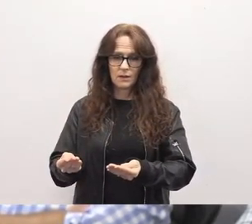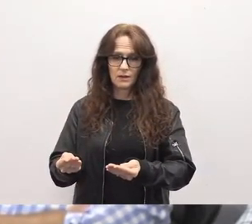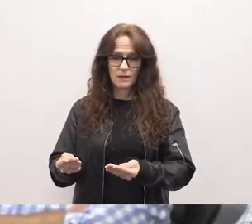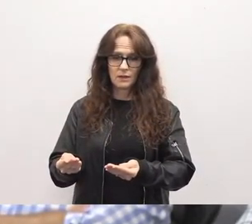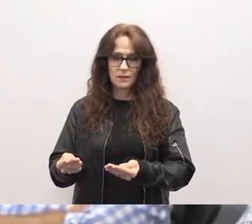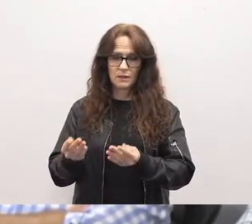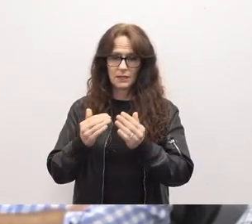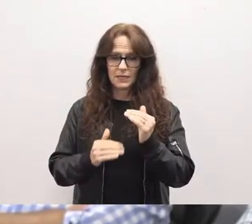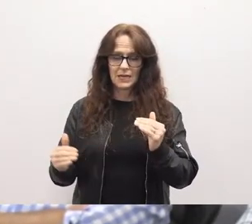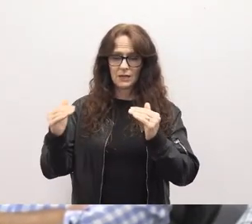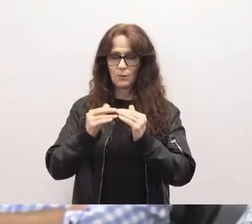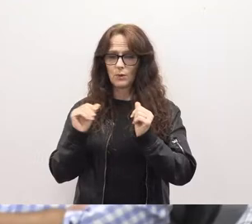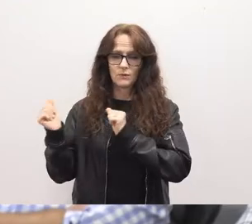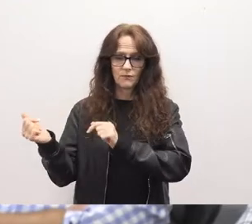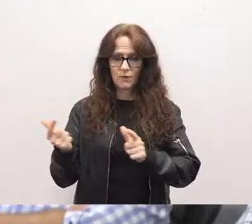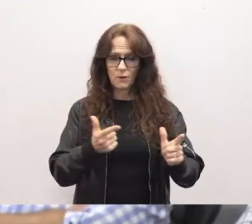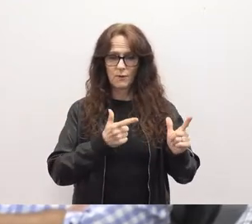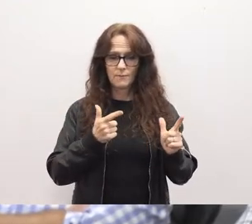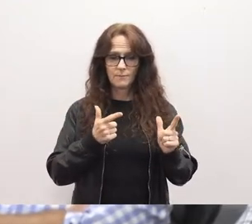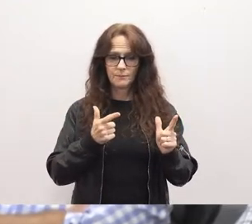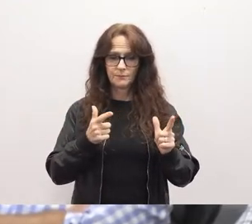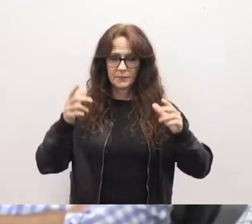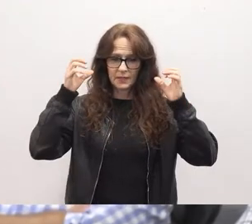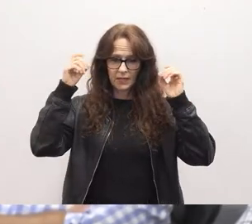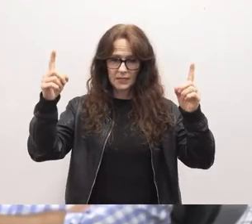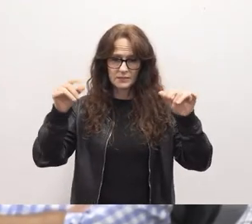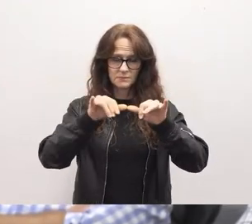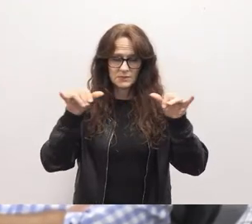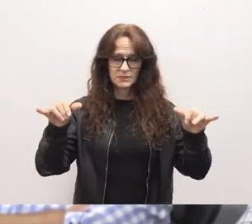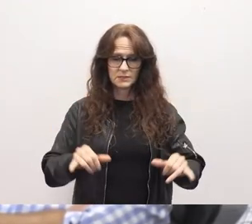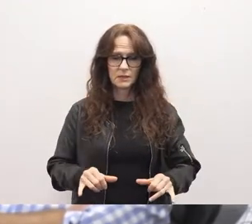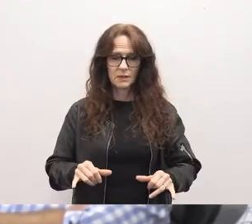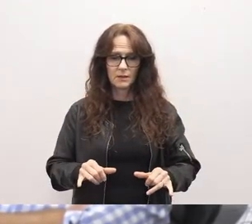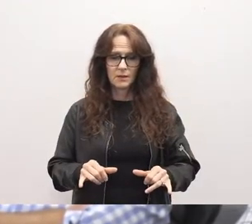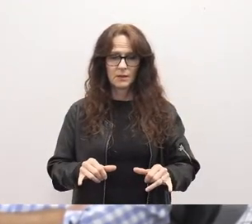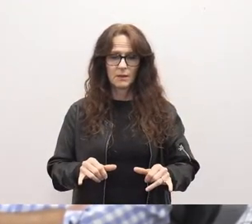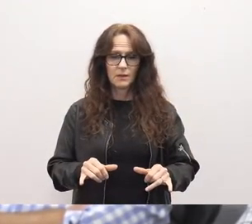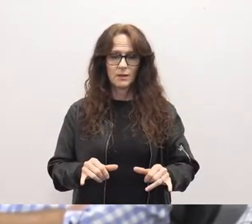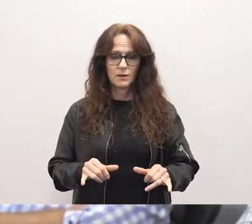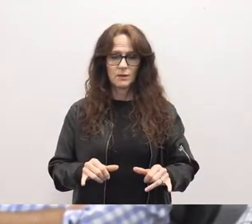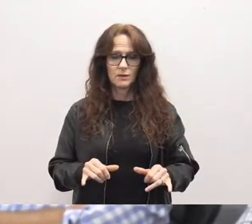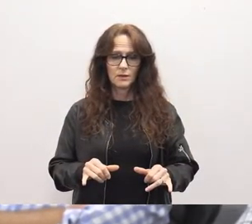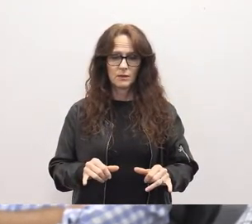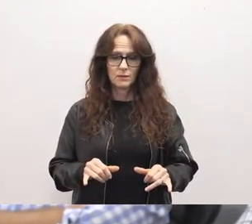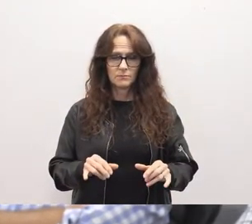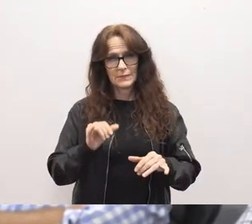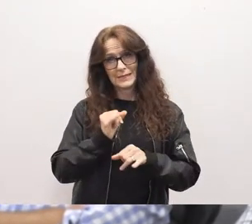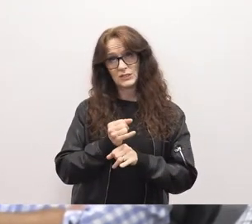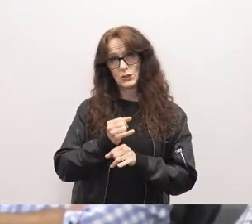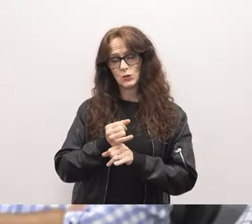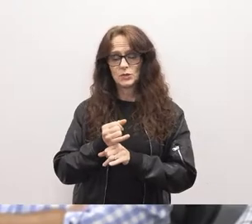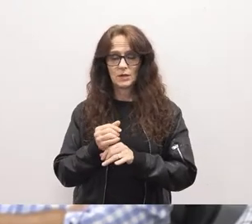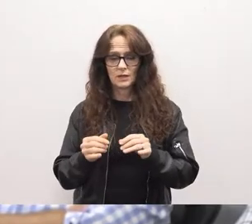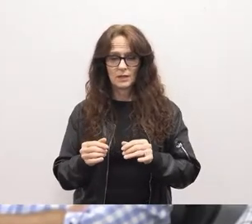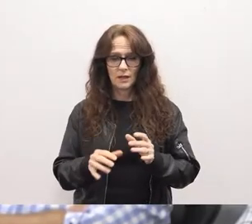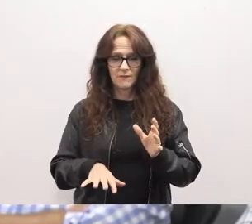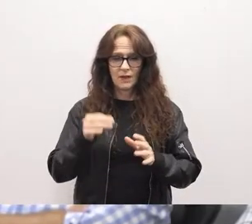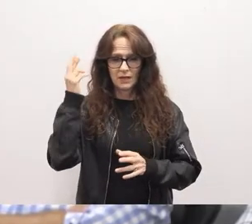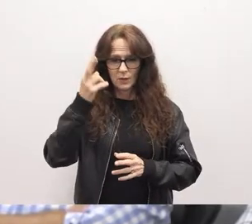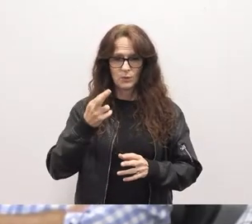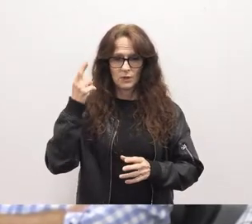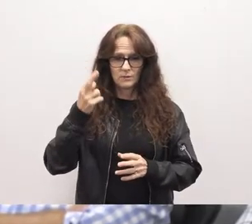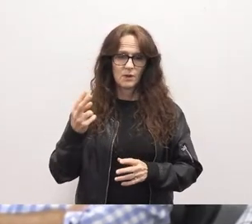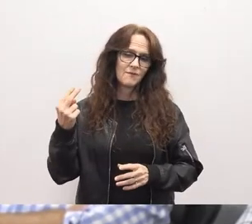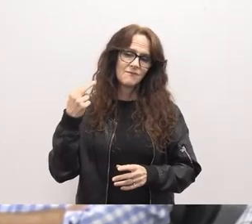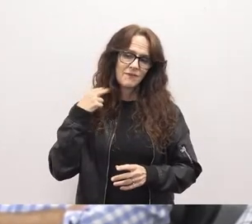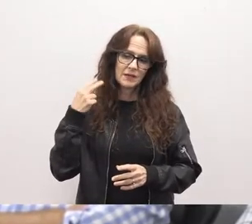providing equality for all children in this educational system, institution, find it reasonable for